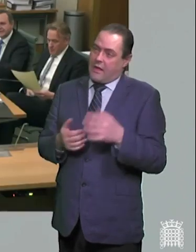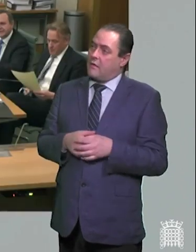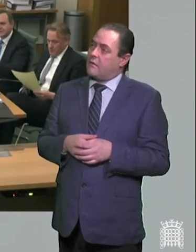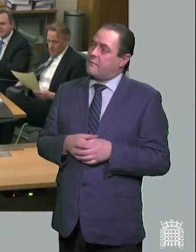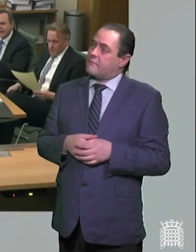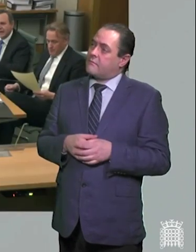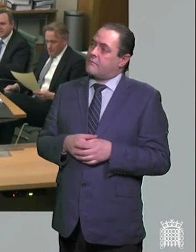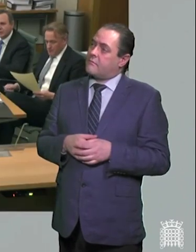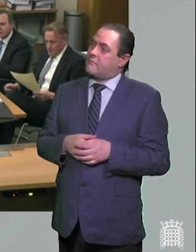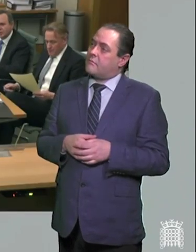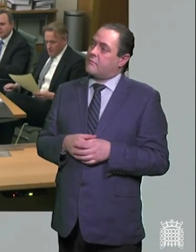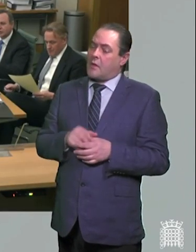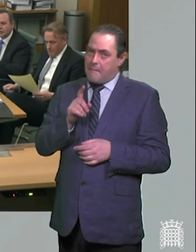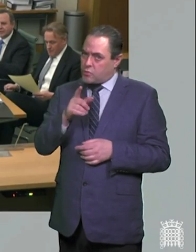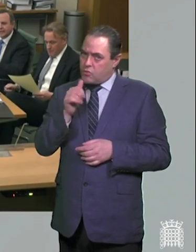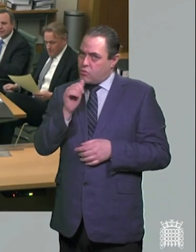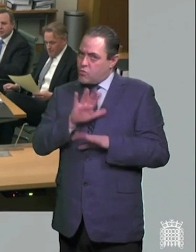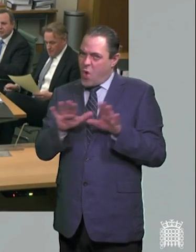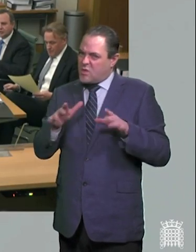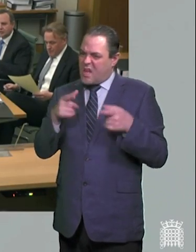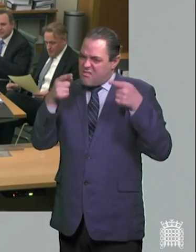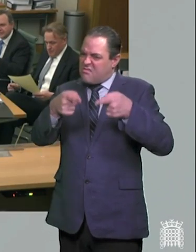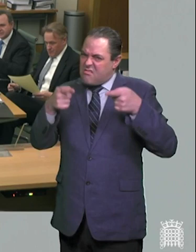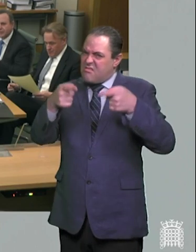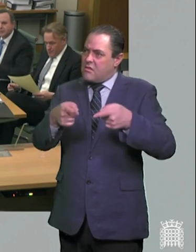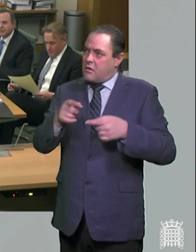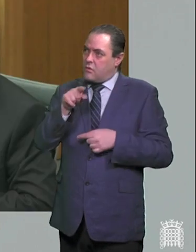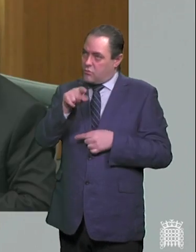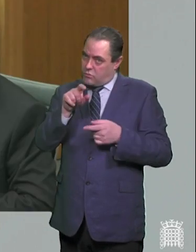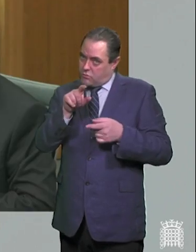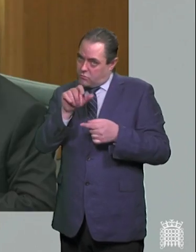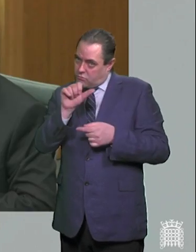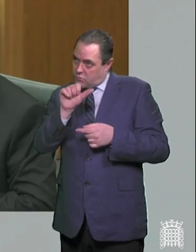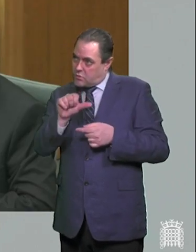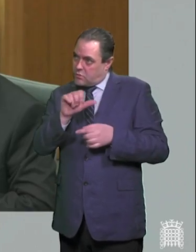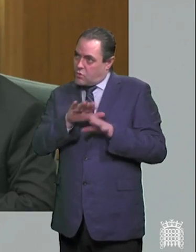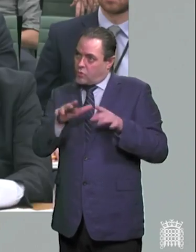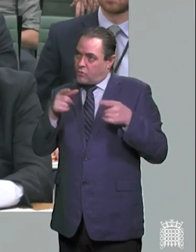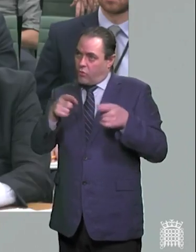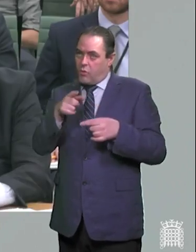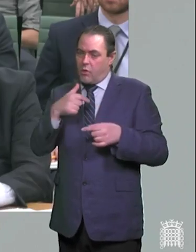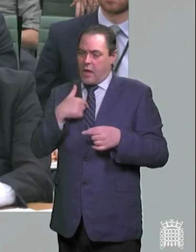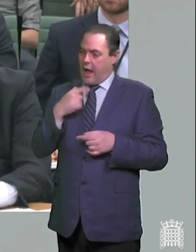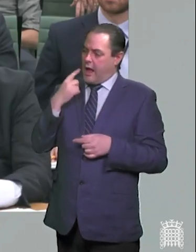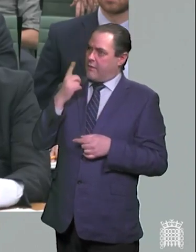wouldn't categorise it as a witch hunt or a kangaroo court. That's the point I'm asking. I think